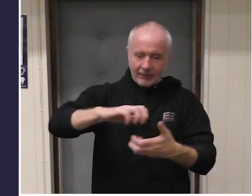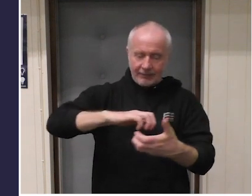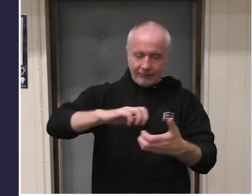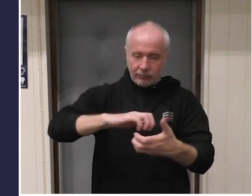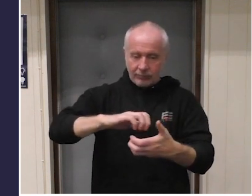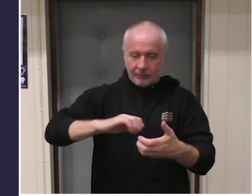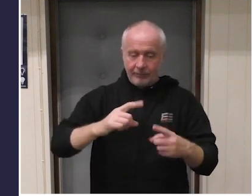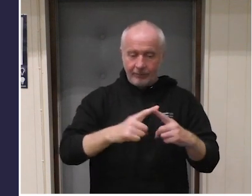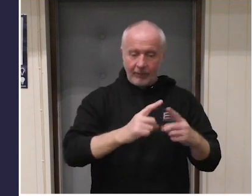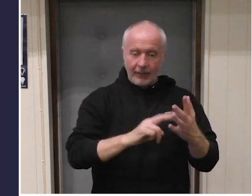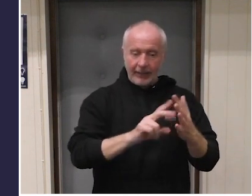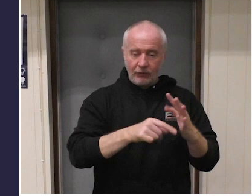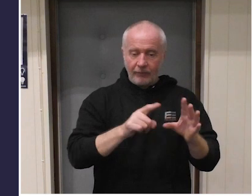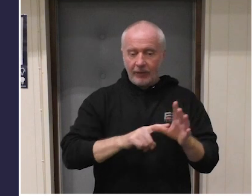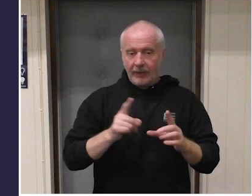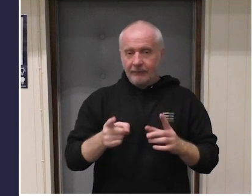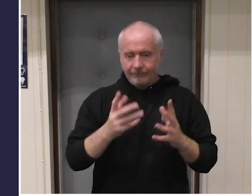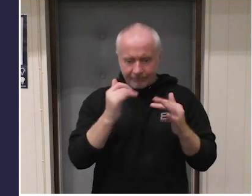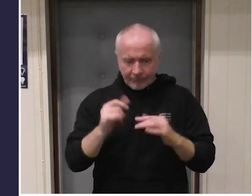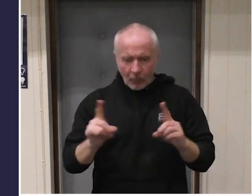So entropy is a measure of disorder.